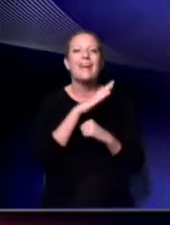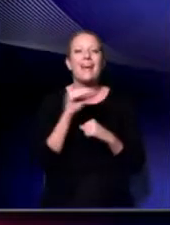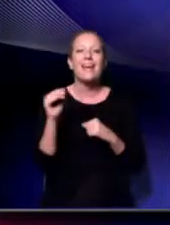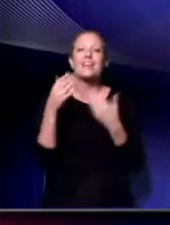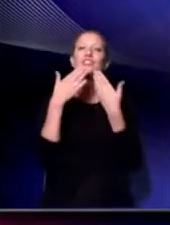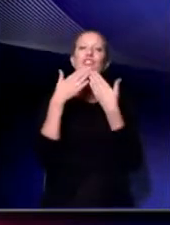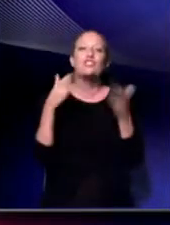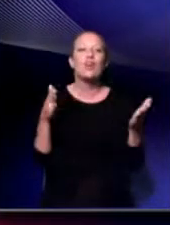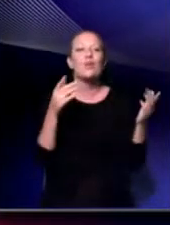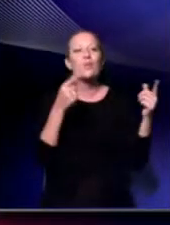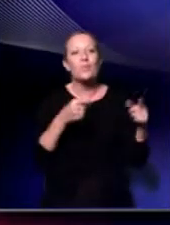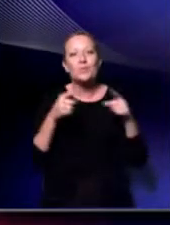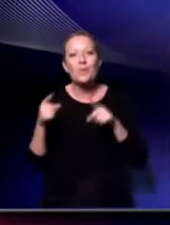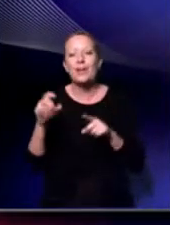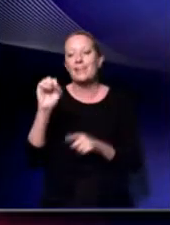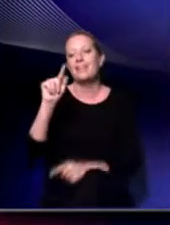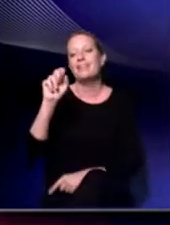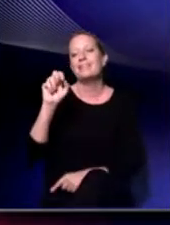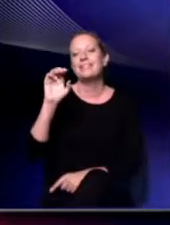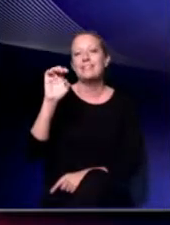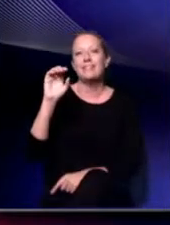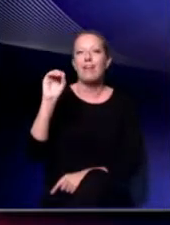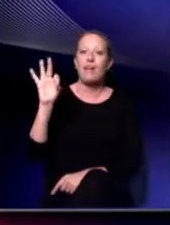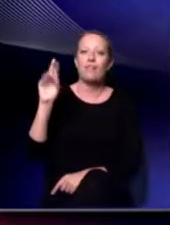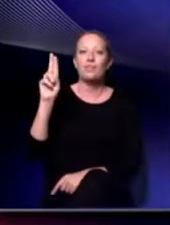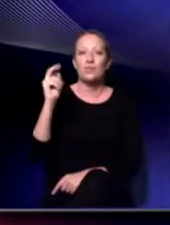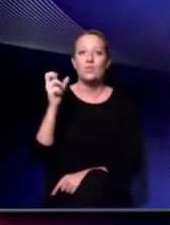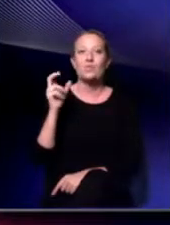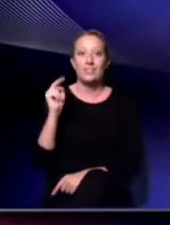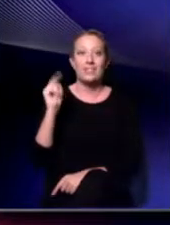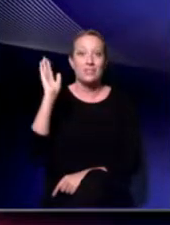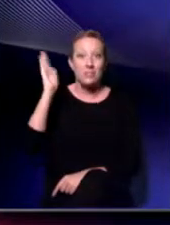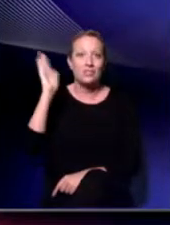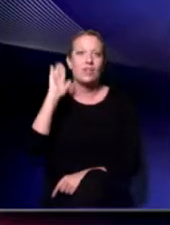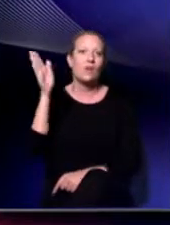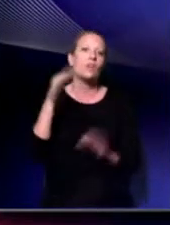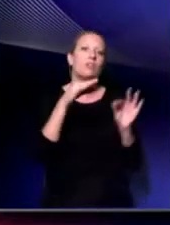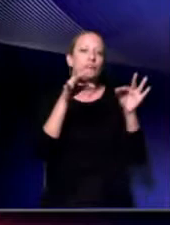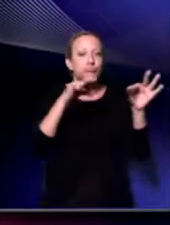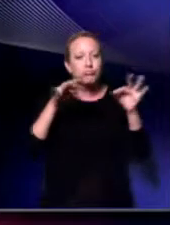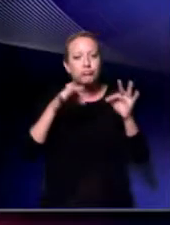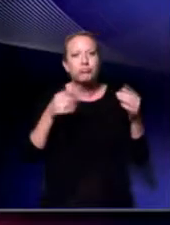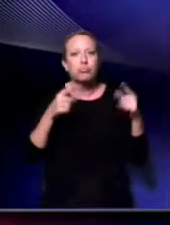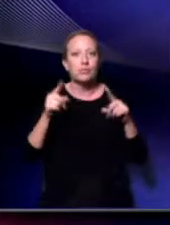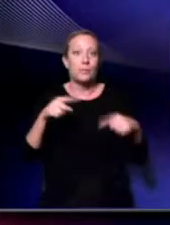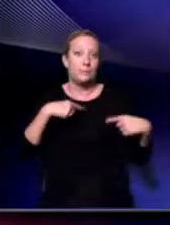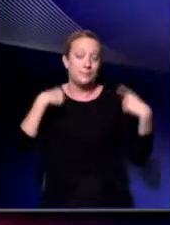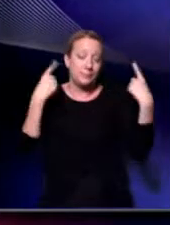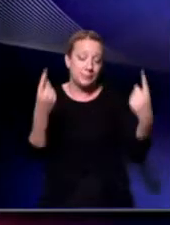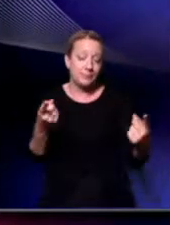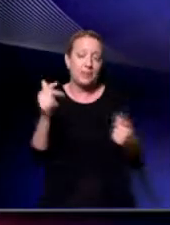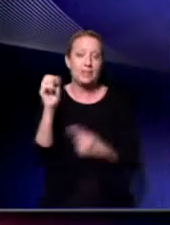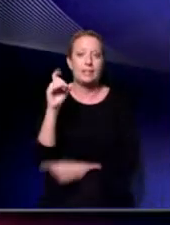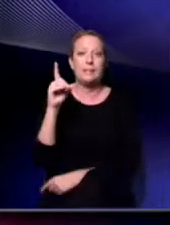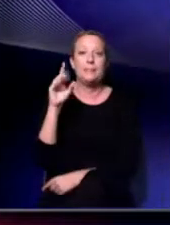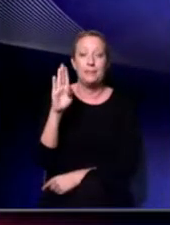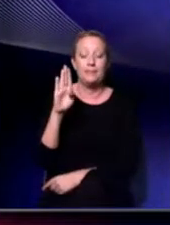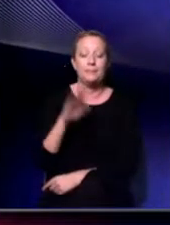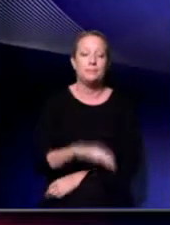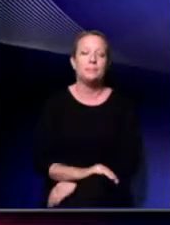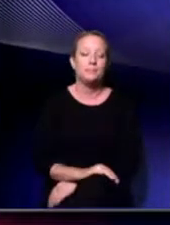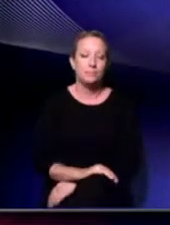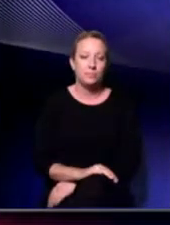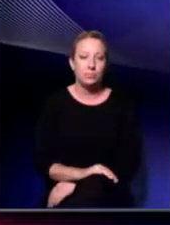Union presentation according to this report. It'll be a 30,000